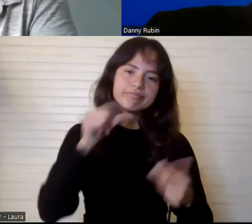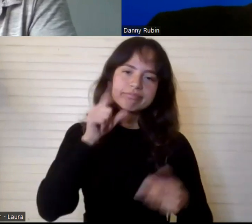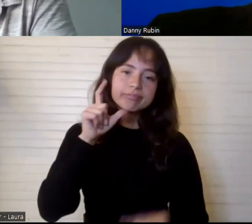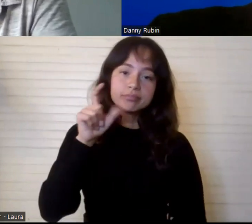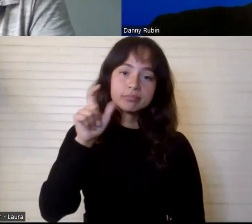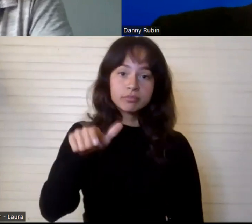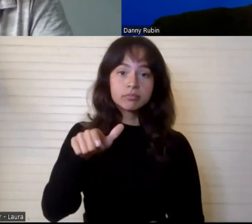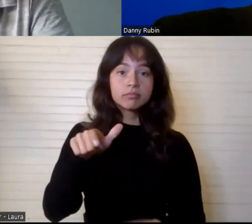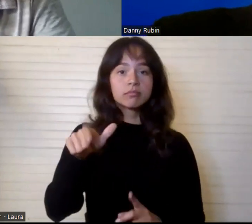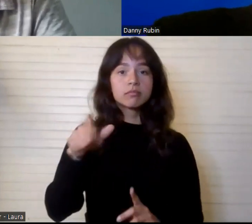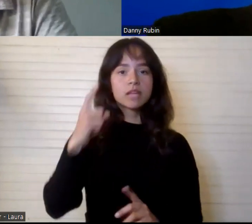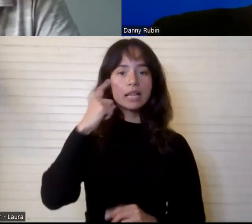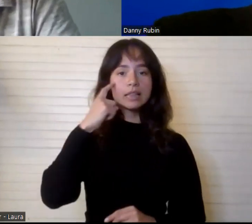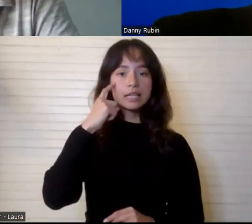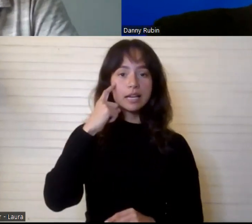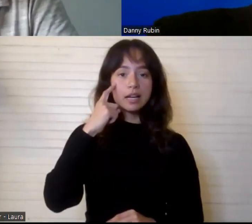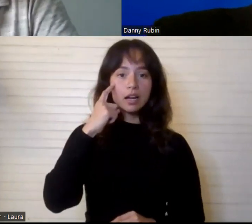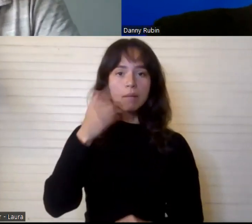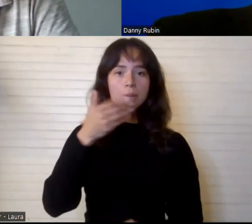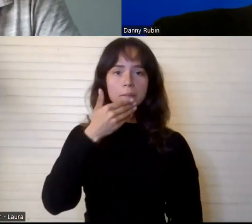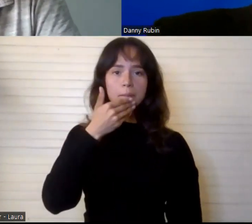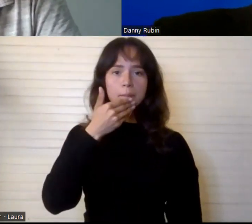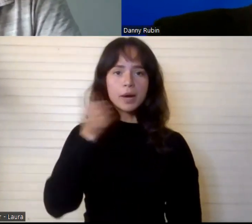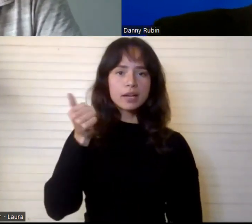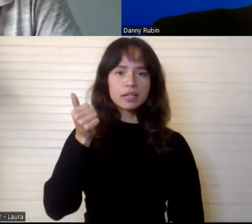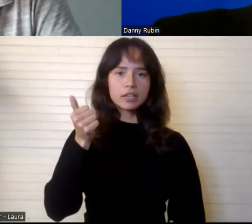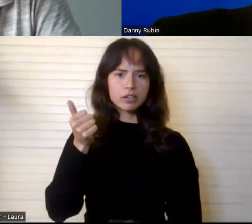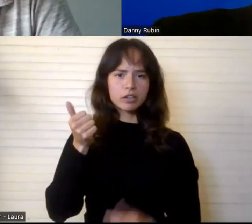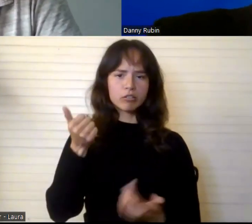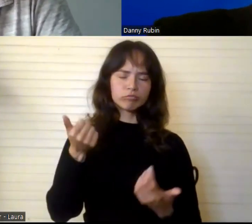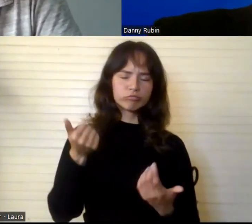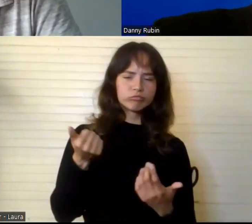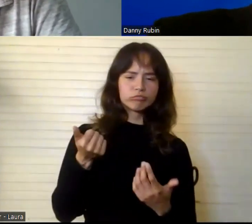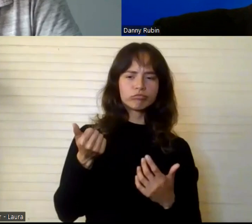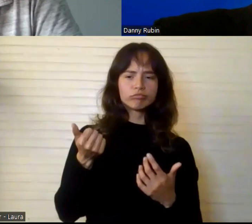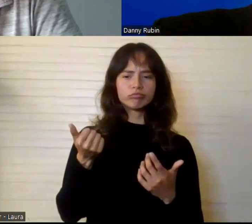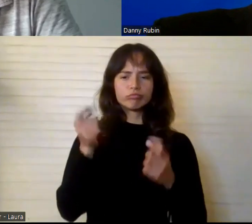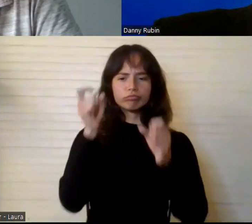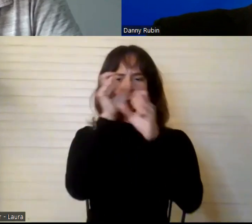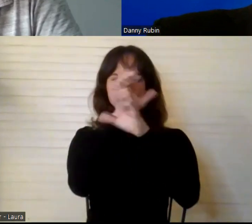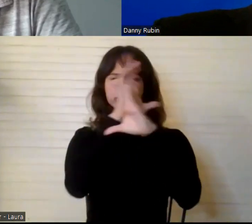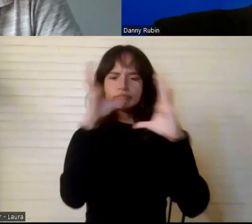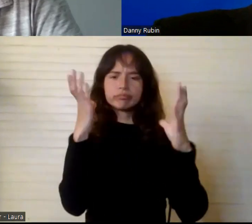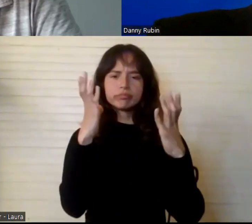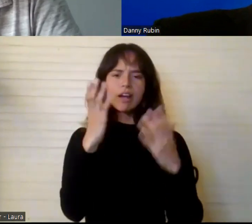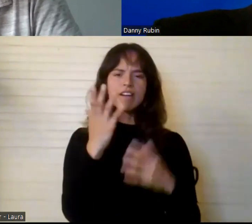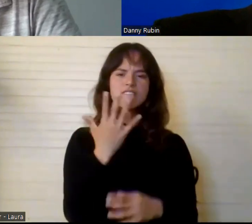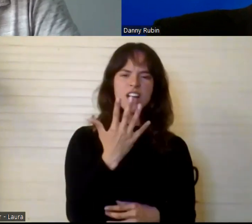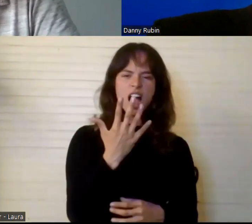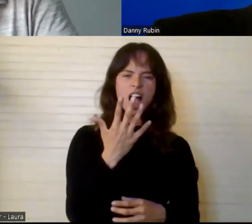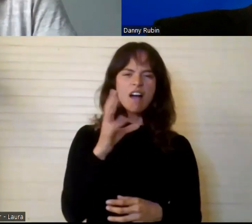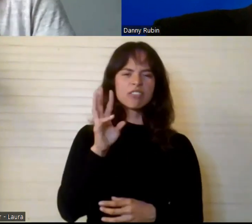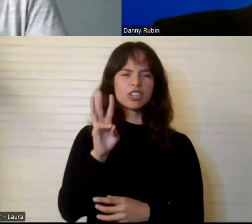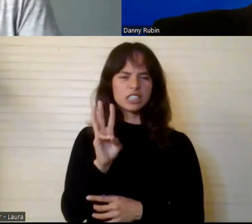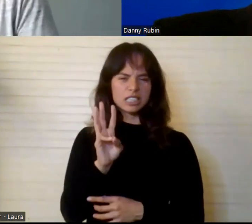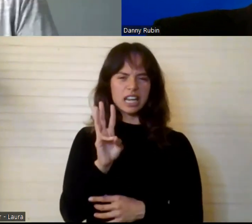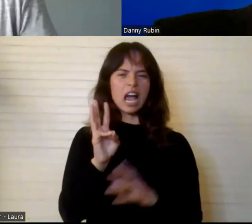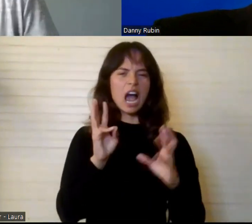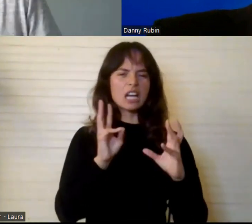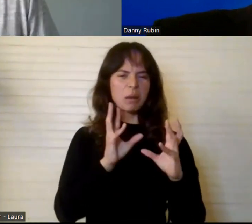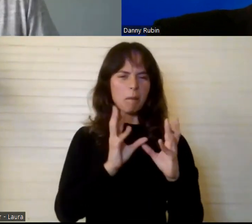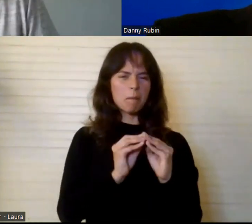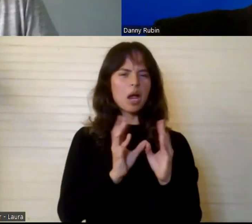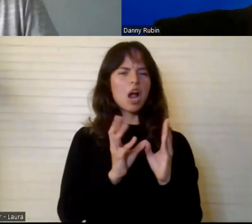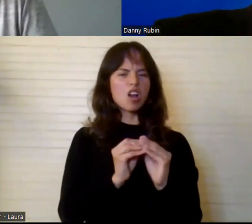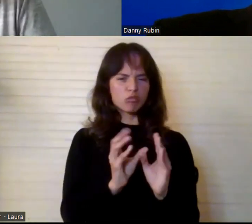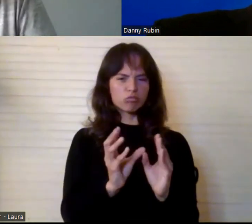better, more realistic time frame, and maybe 30-minute to 1 hour long meetings to really collect all the information we need. Because what we